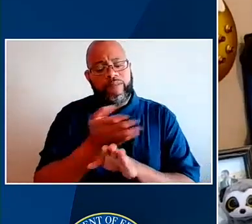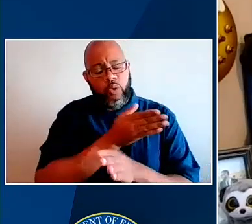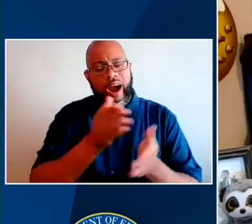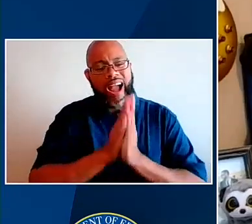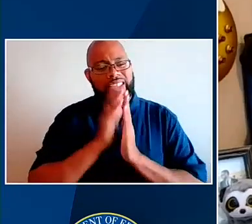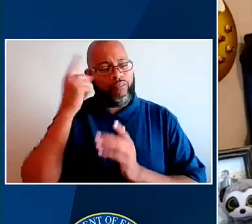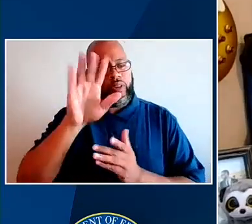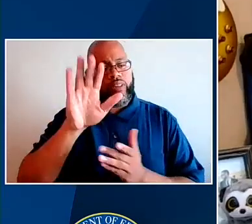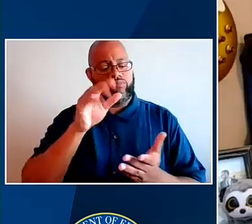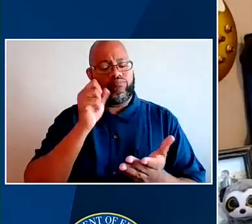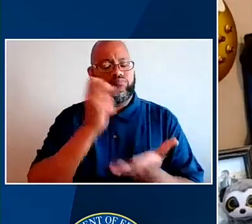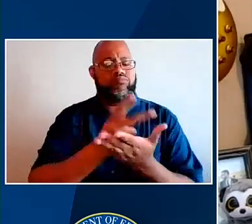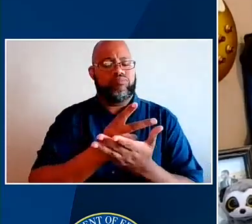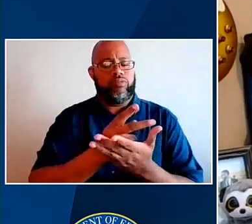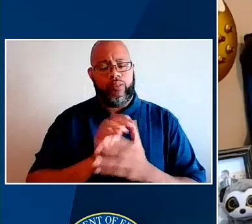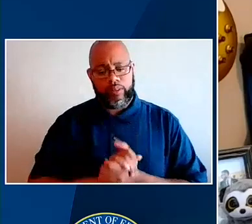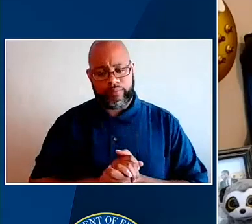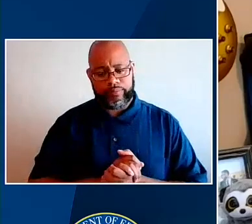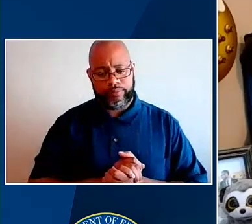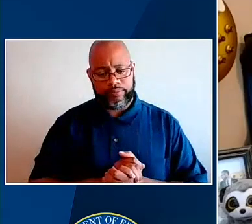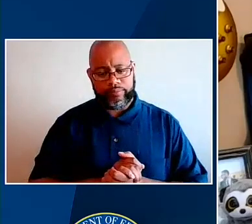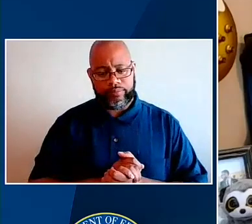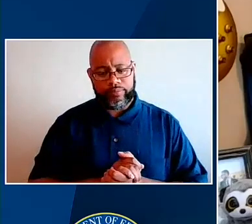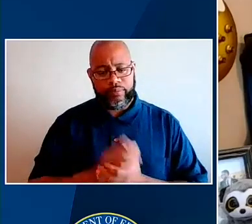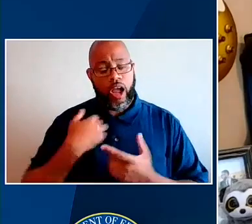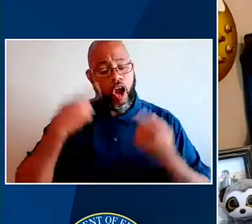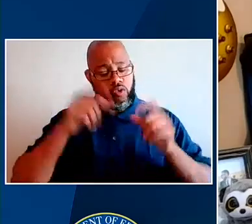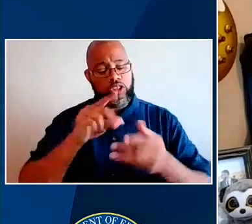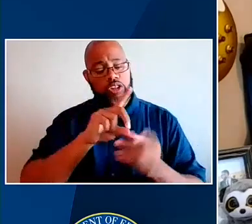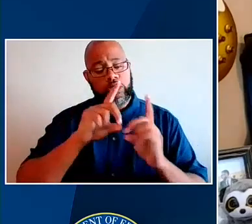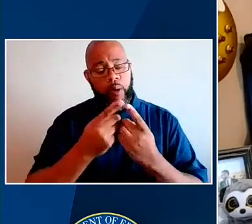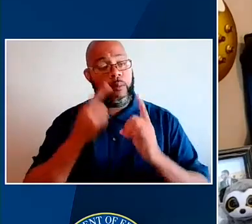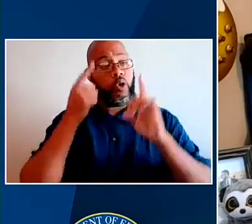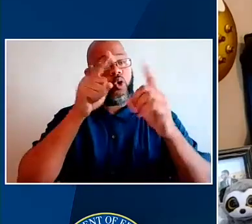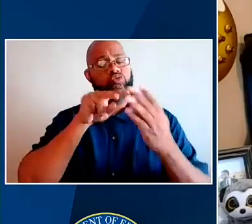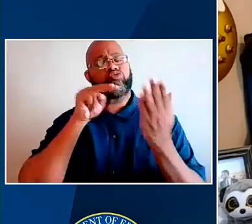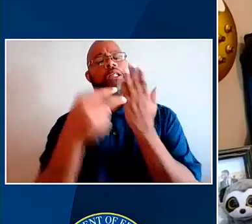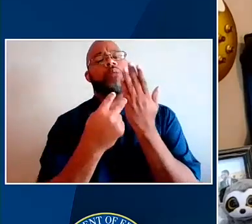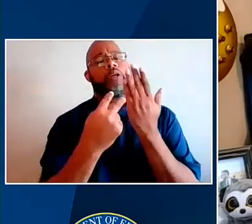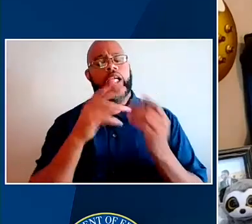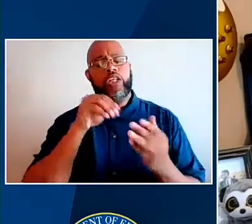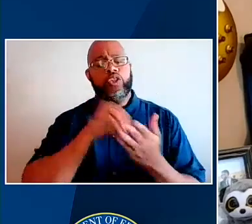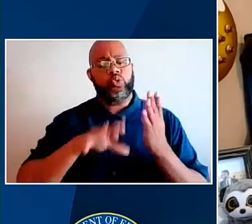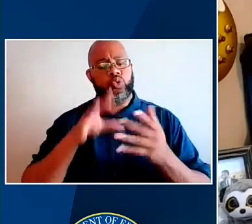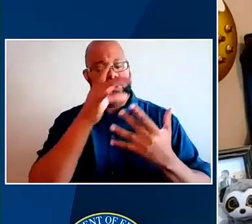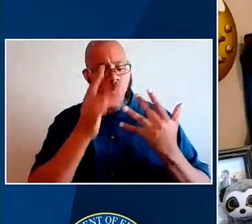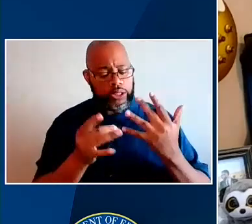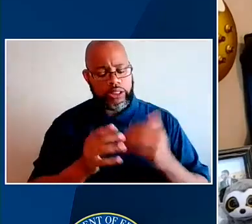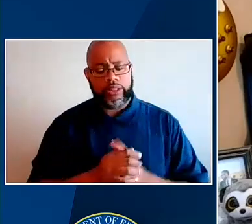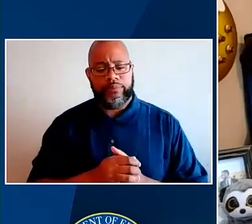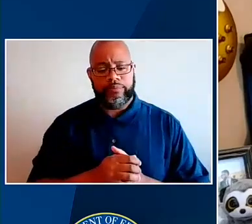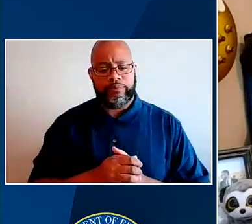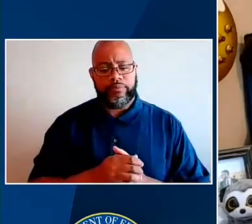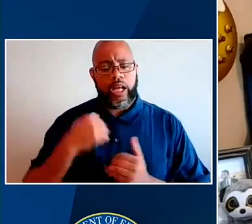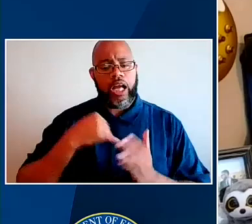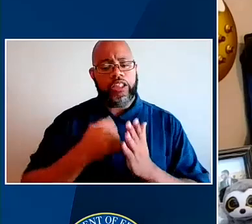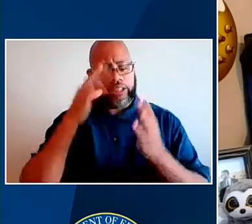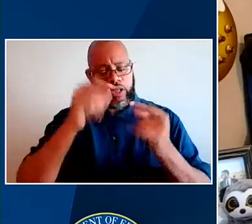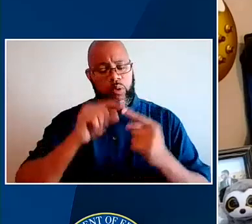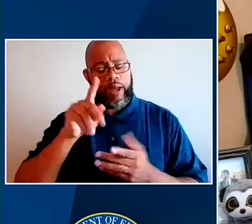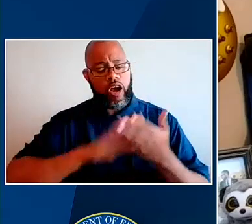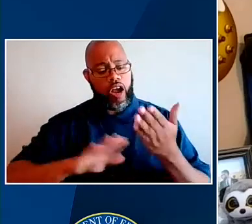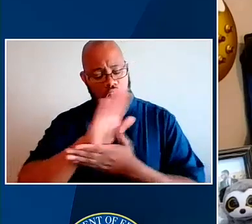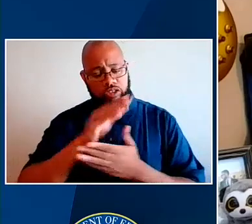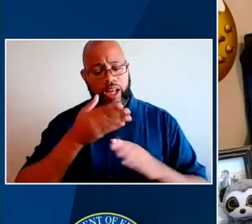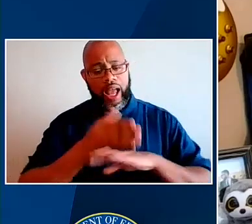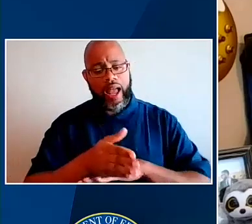their authorization. I concur with the department's goals of transparency and student choice. I decided to go back to college